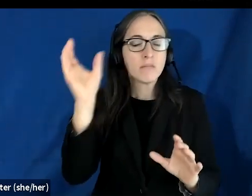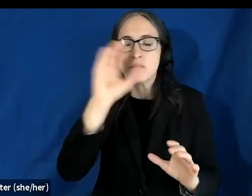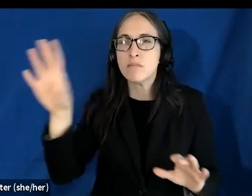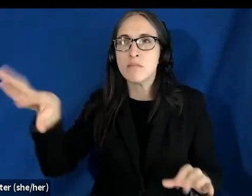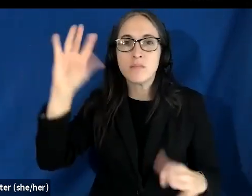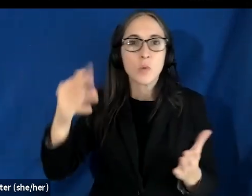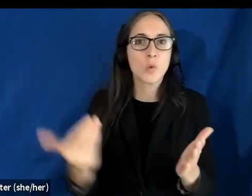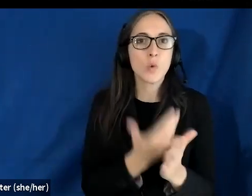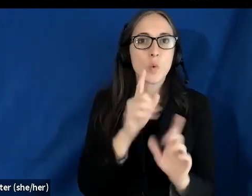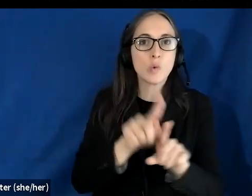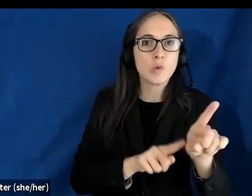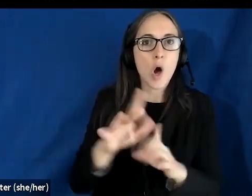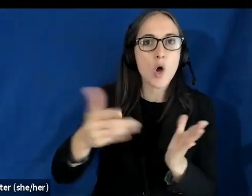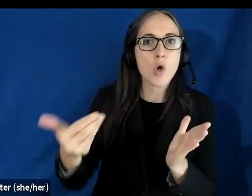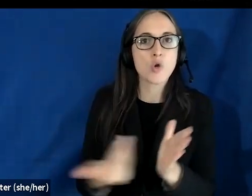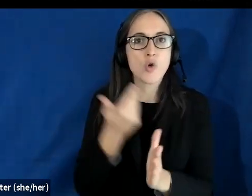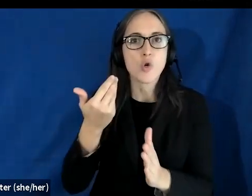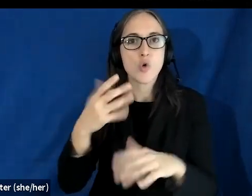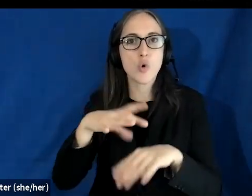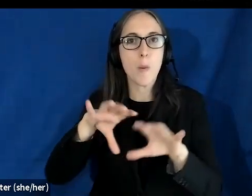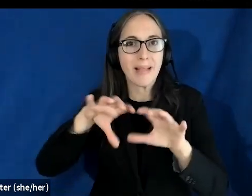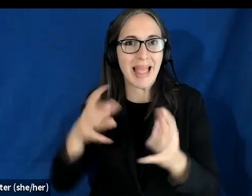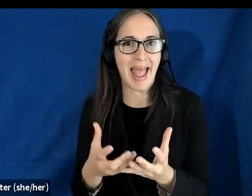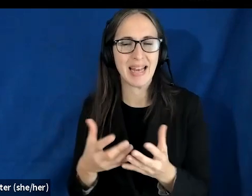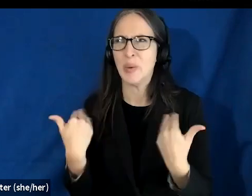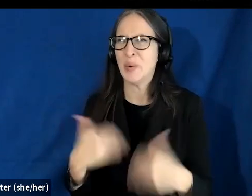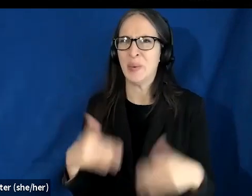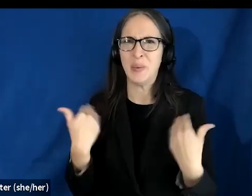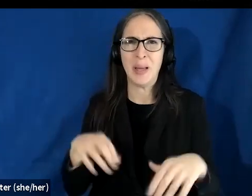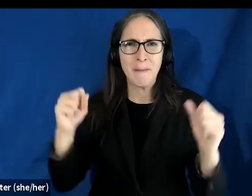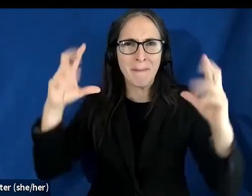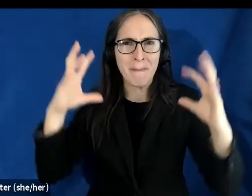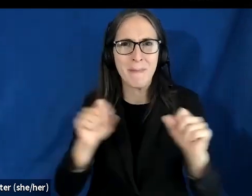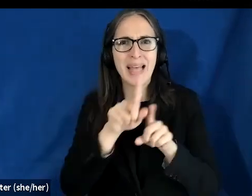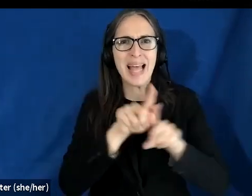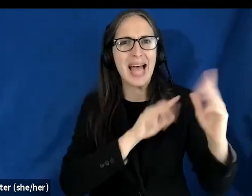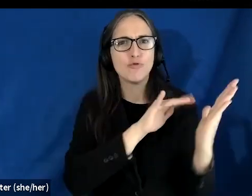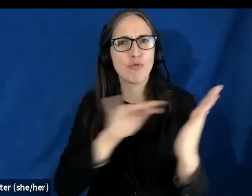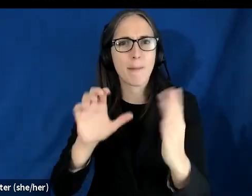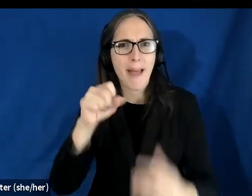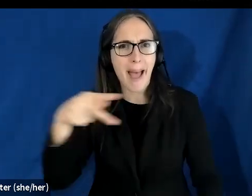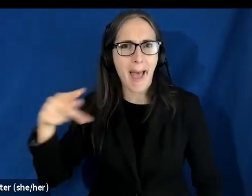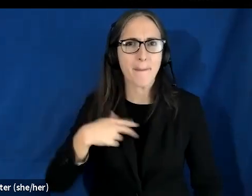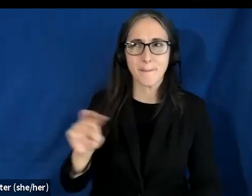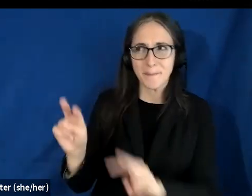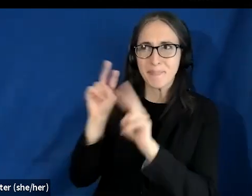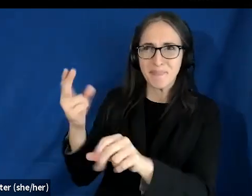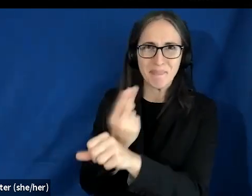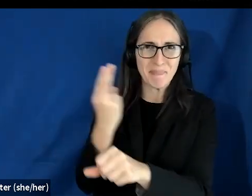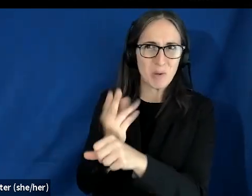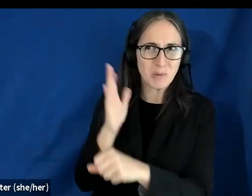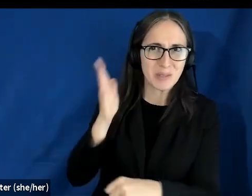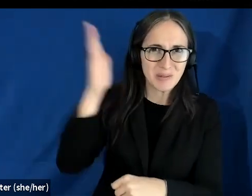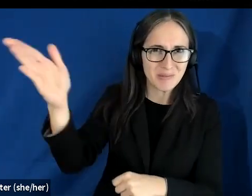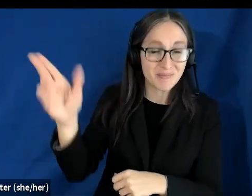An accessible astronomy application, right? And I am looking forward to using it one day. And another innovator I